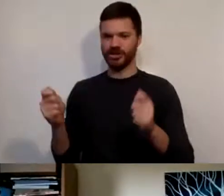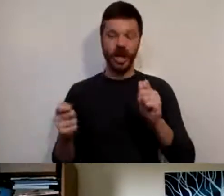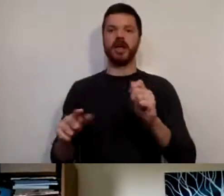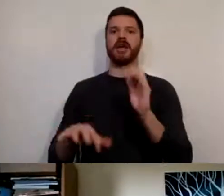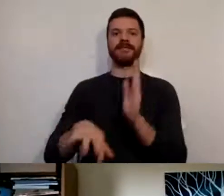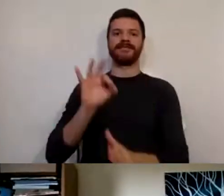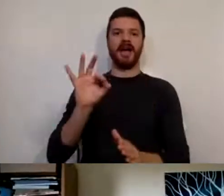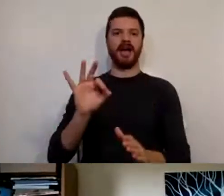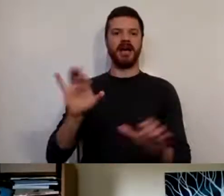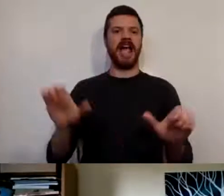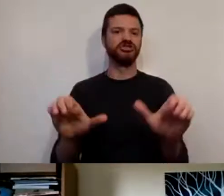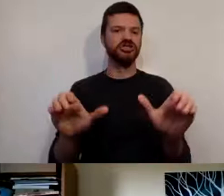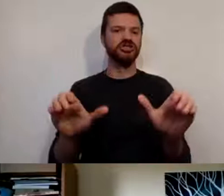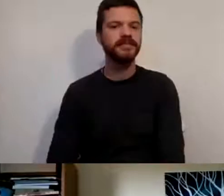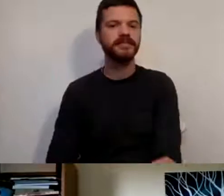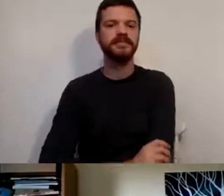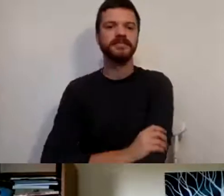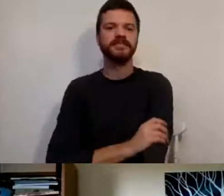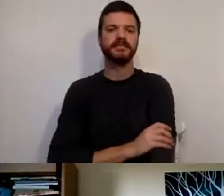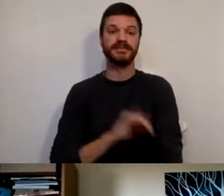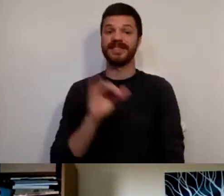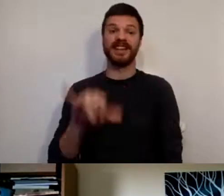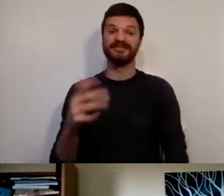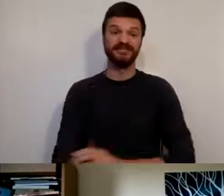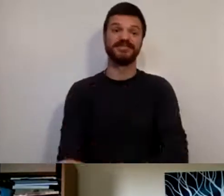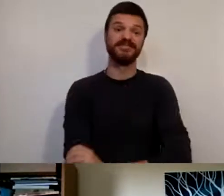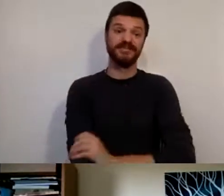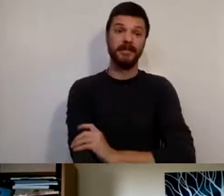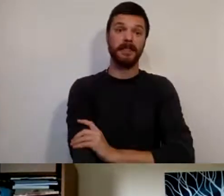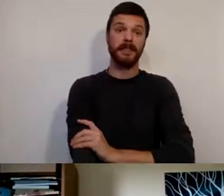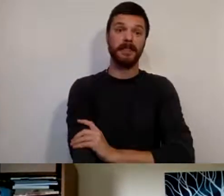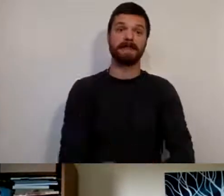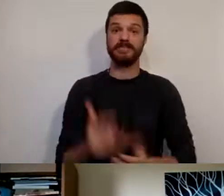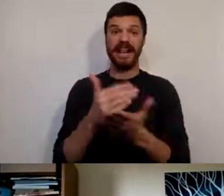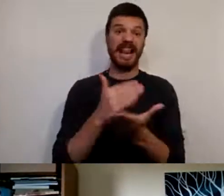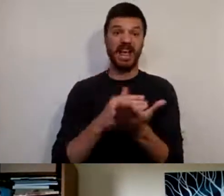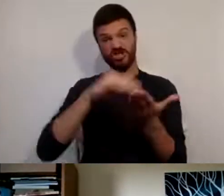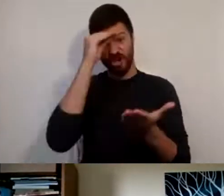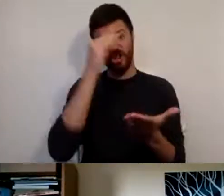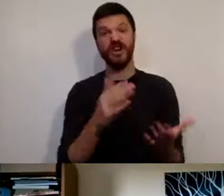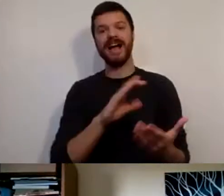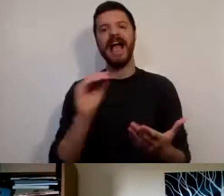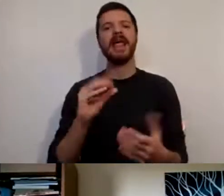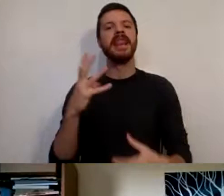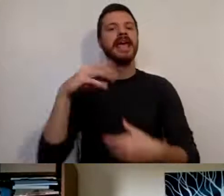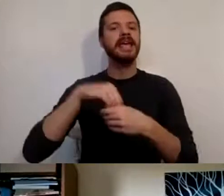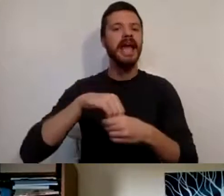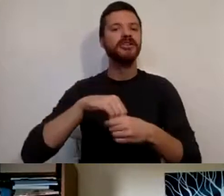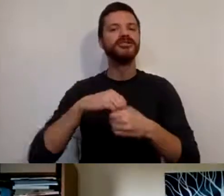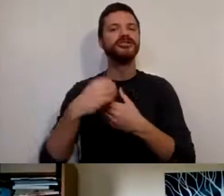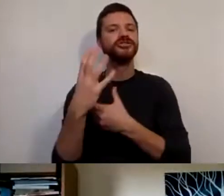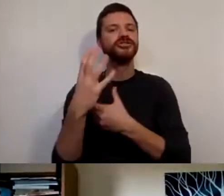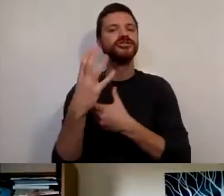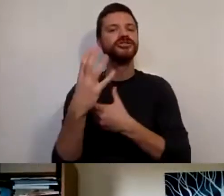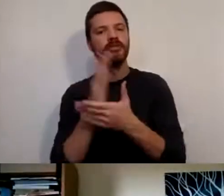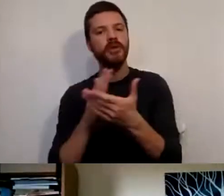that aspect. So I think that's sort of the lesson learned. And again, we were engaging at different steps. So that was part of the K award.